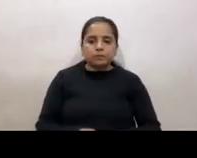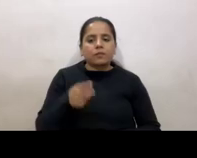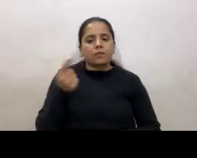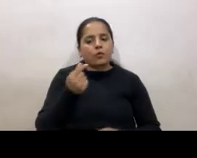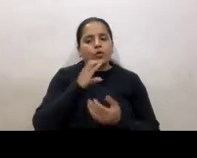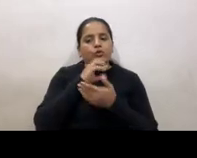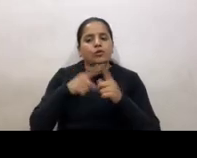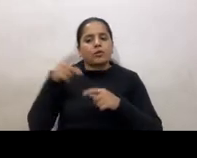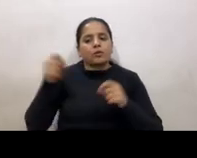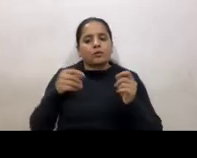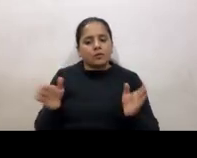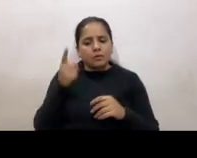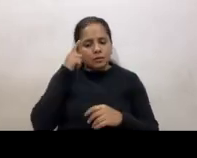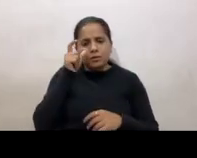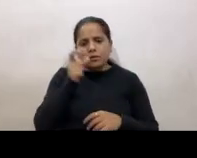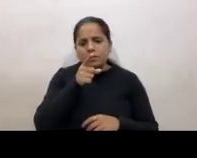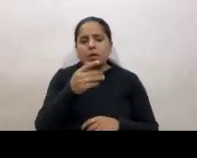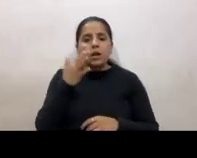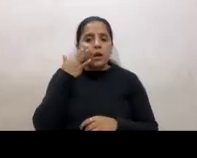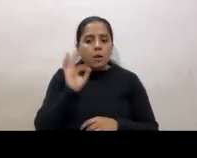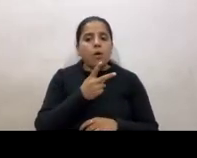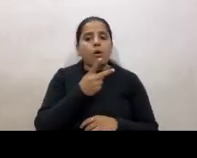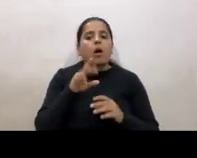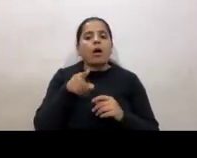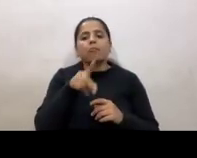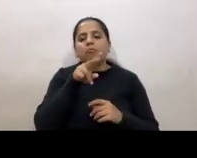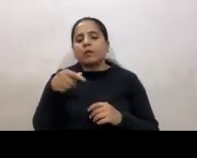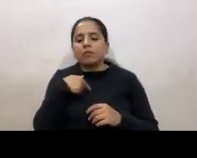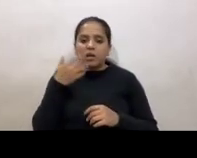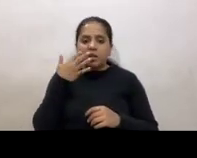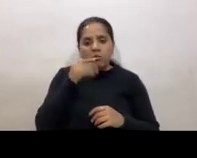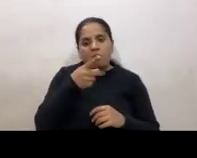the chat box. What terms you think are really important from this definition and